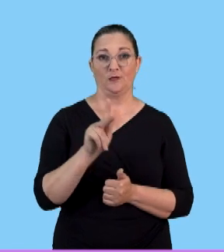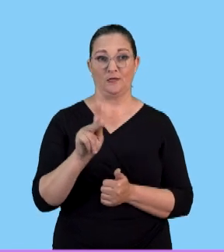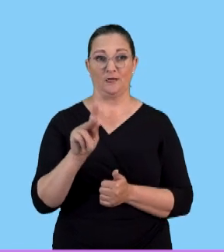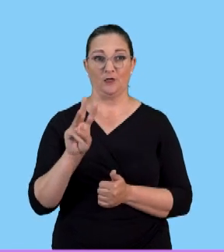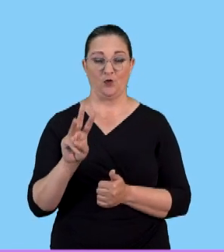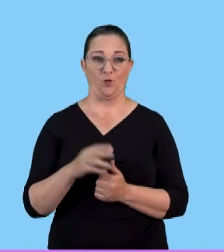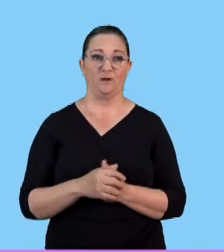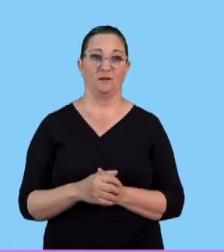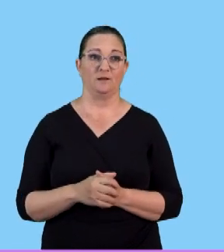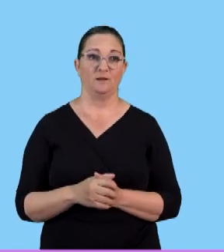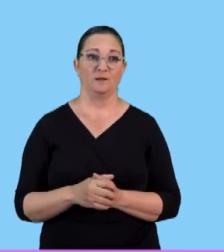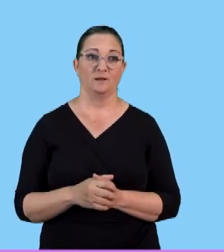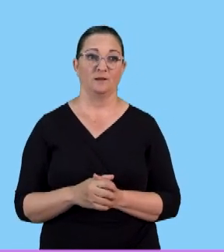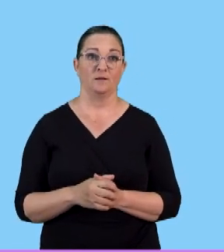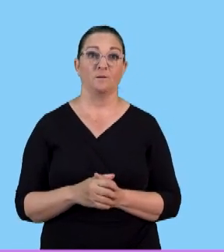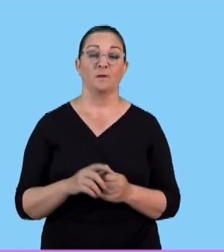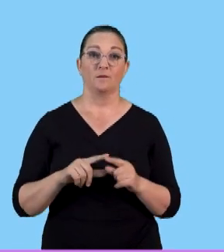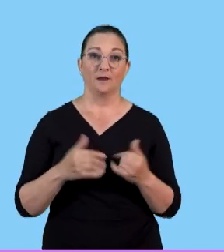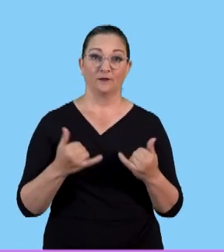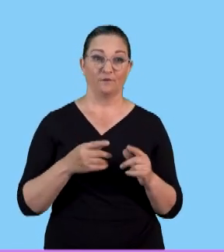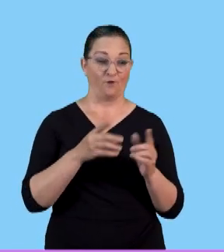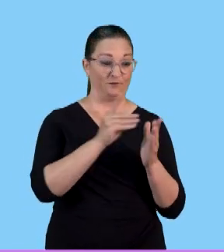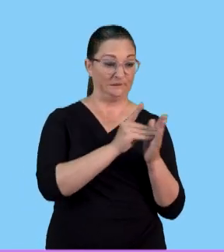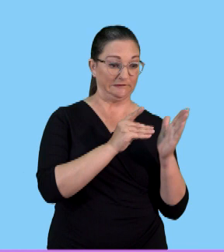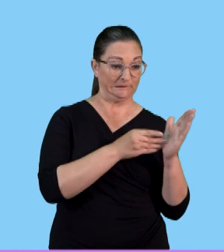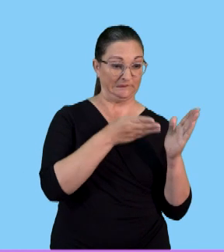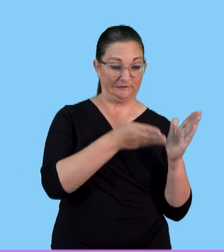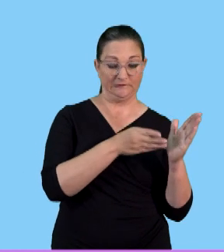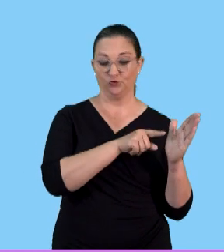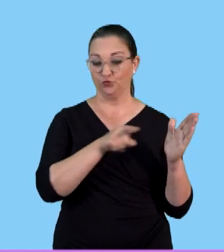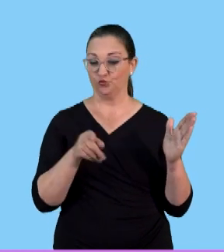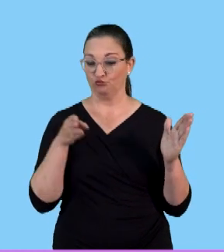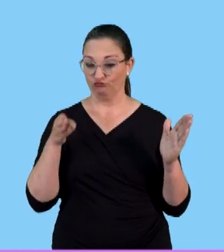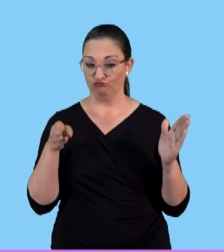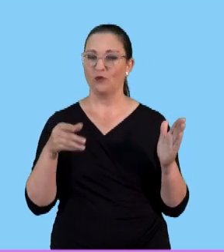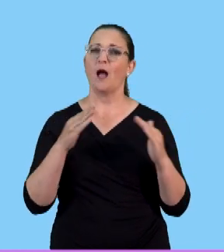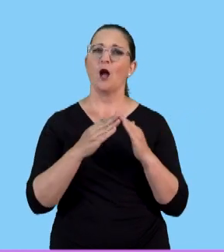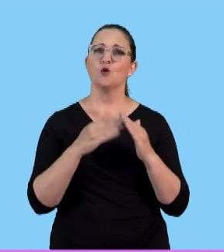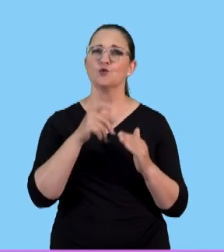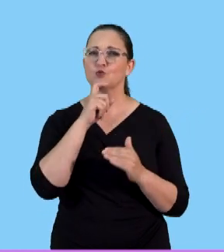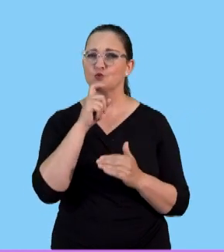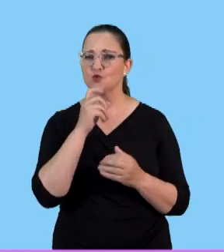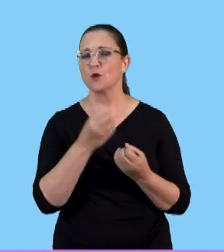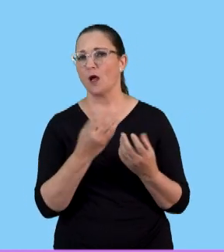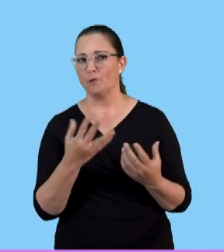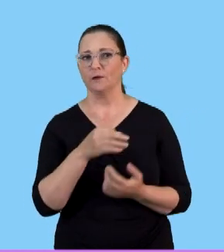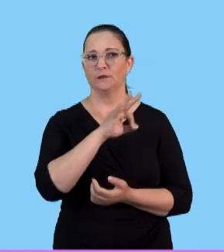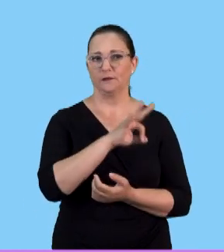322 kilowatts, meaning from this date up to this date, this household have